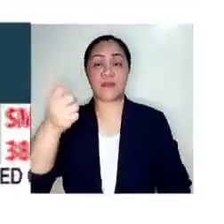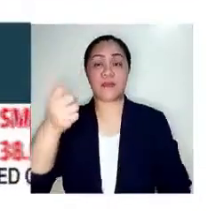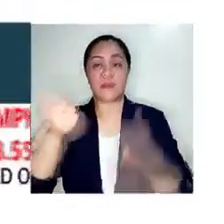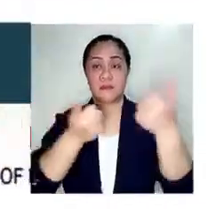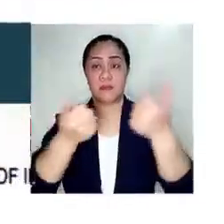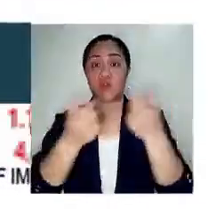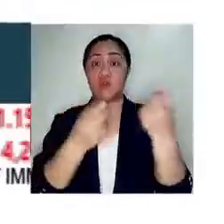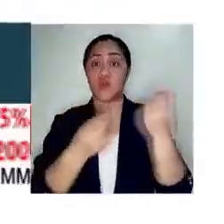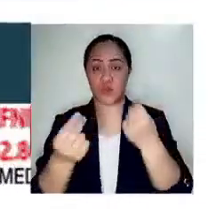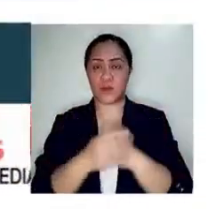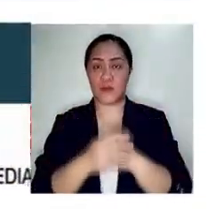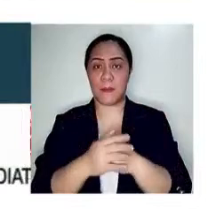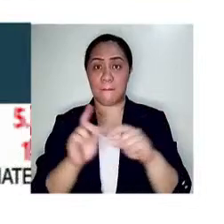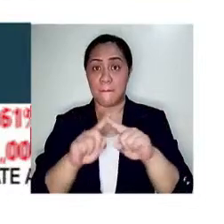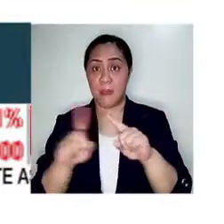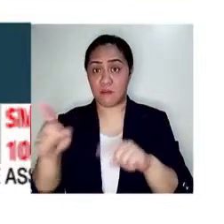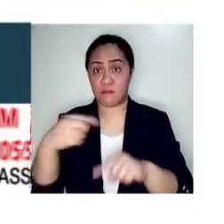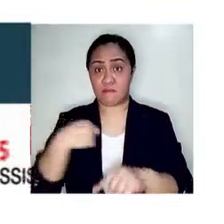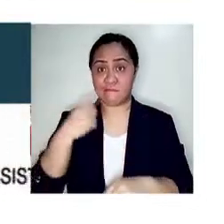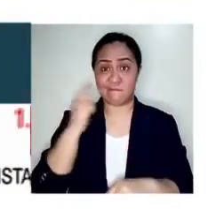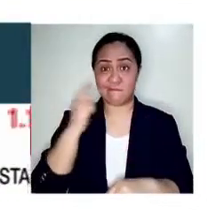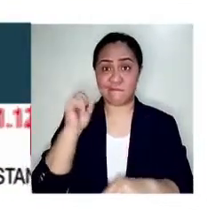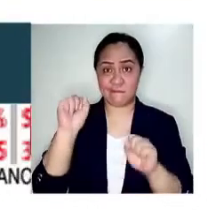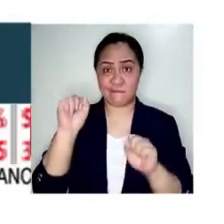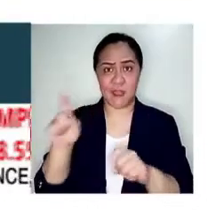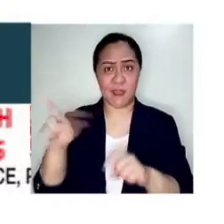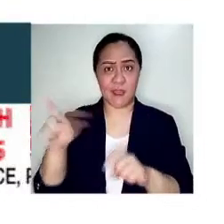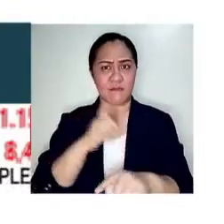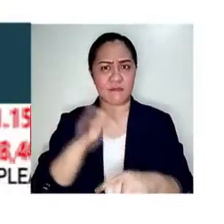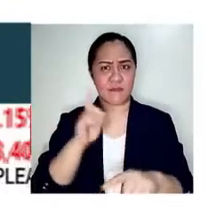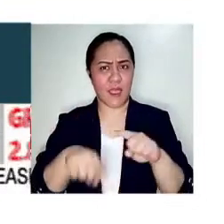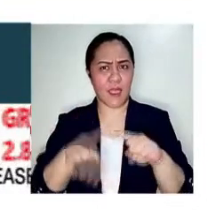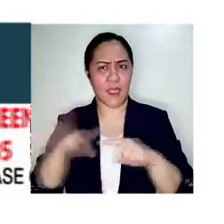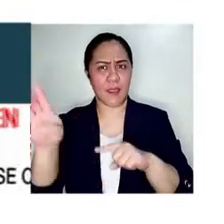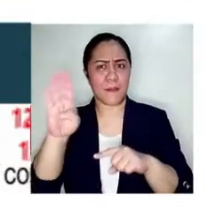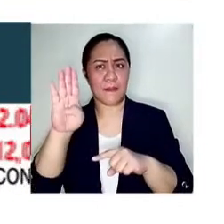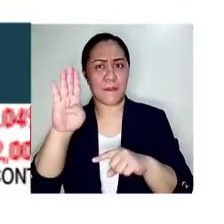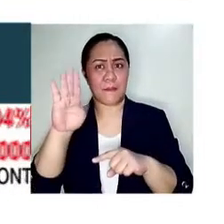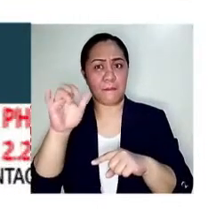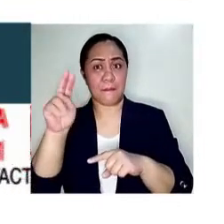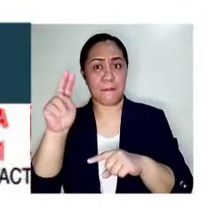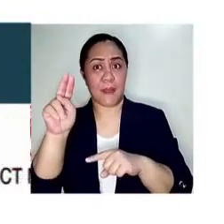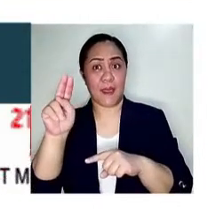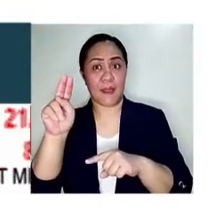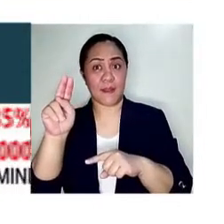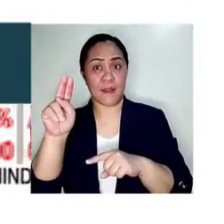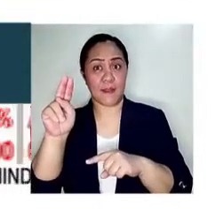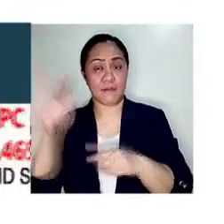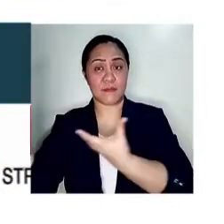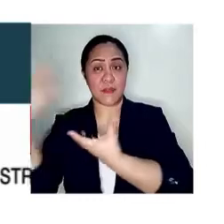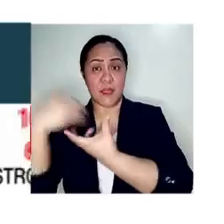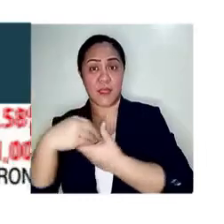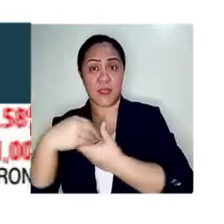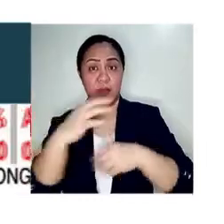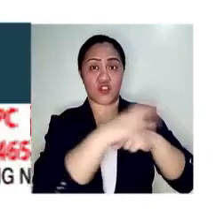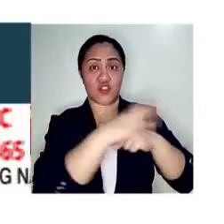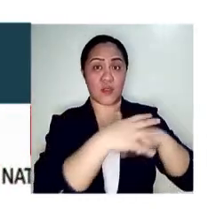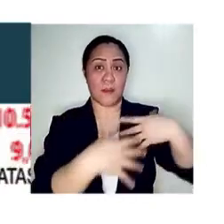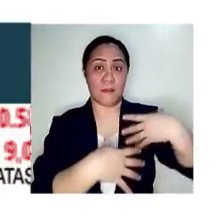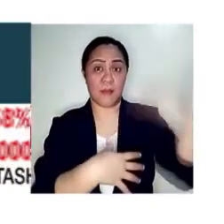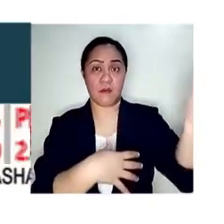be just because Trump is out and Biden is in, it cannot be that it's going to be business as usual if at all